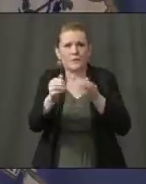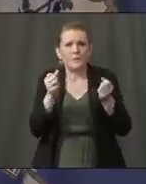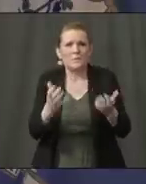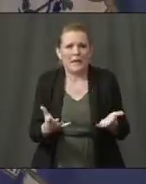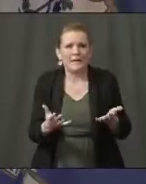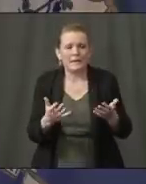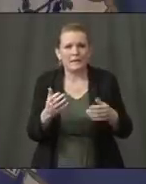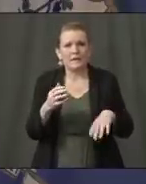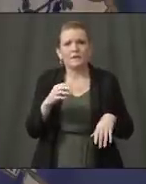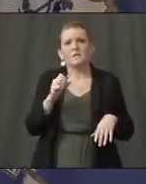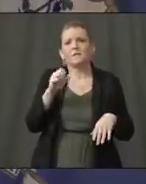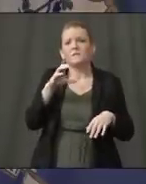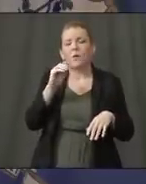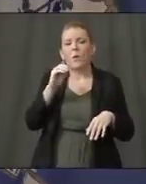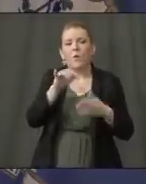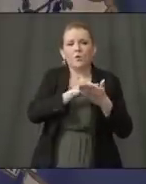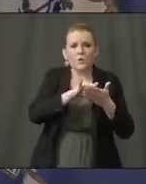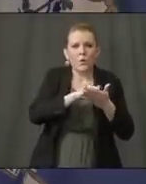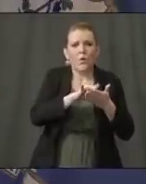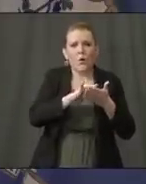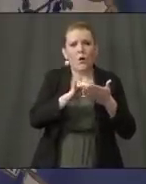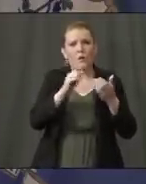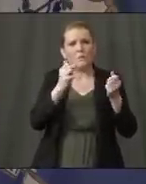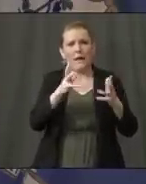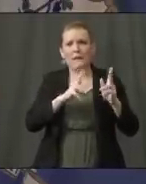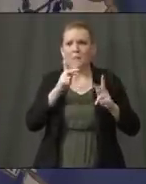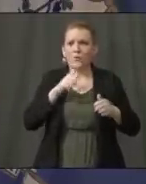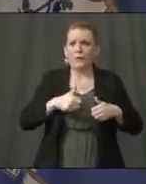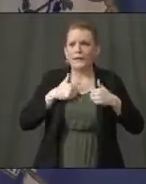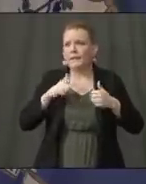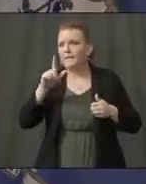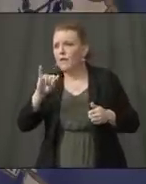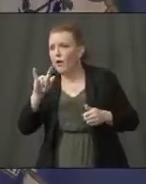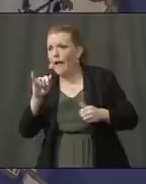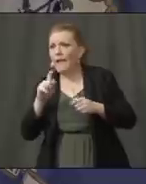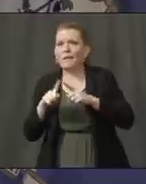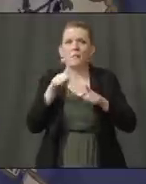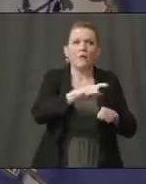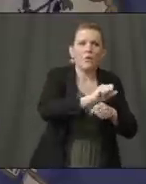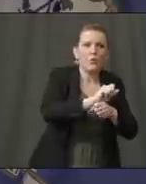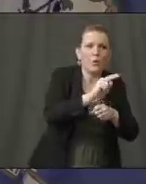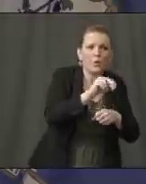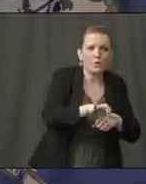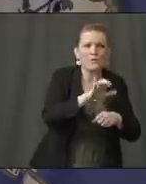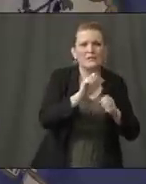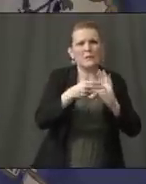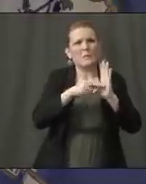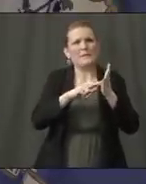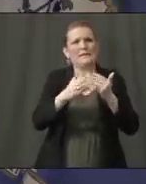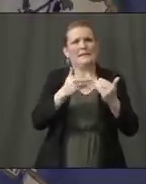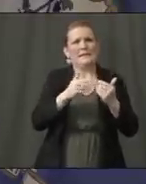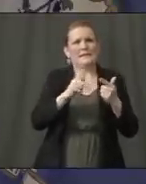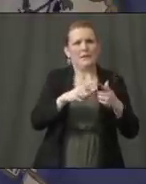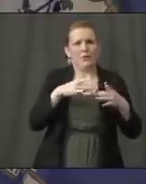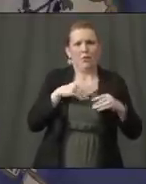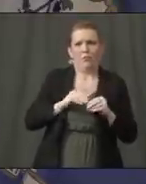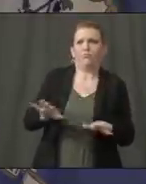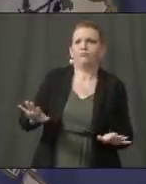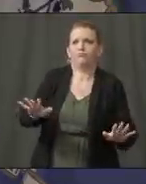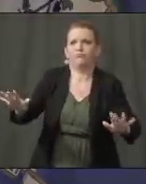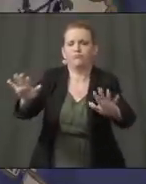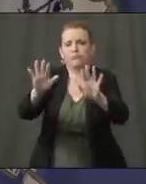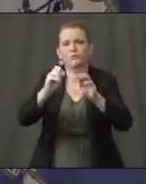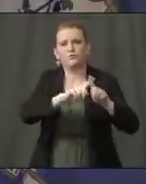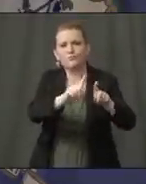in the Long Island. So what we're all trying to do is celebrate the fact that our social distancing